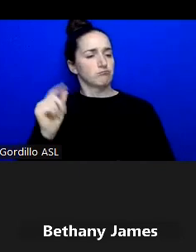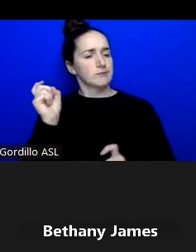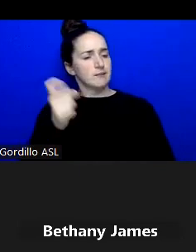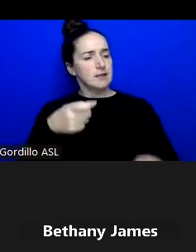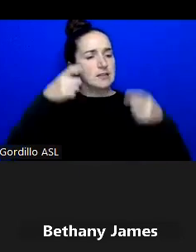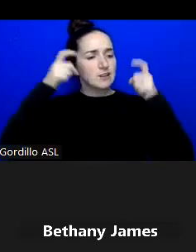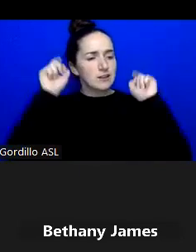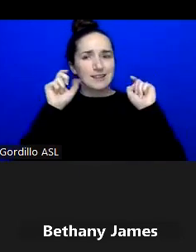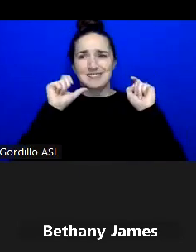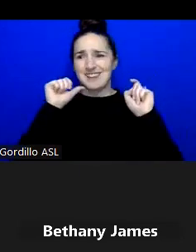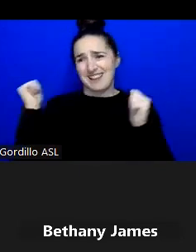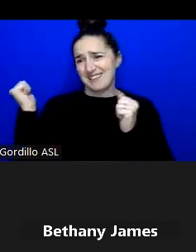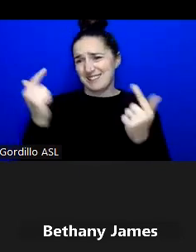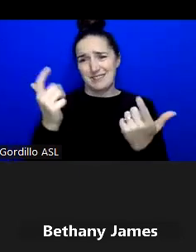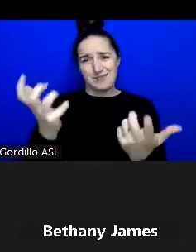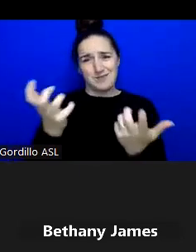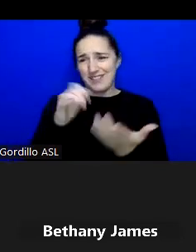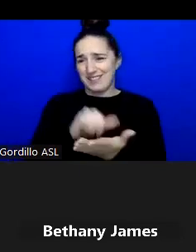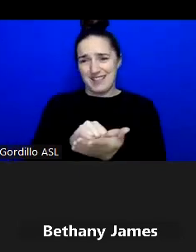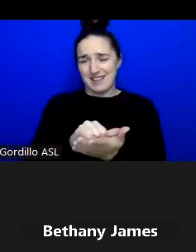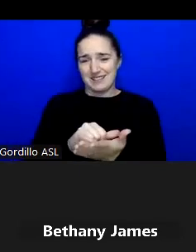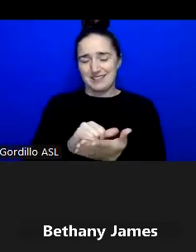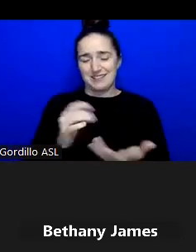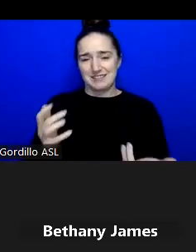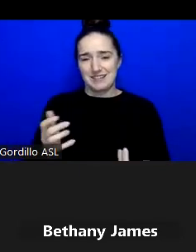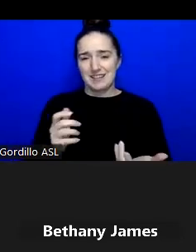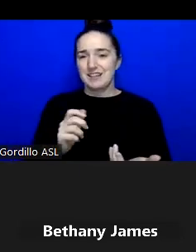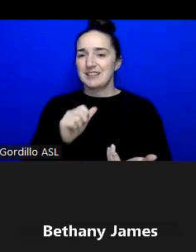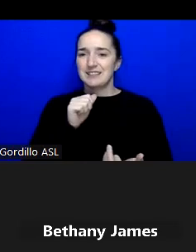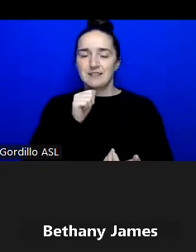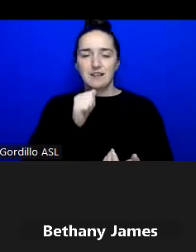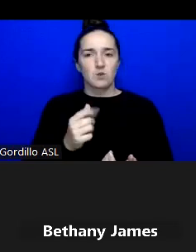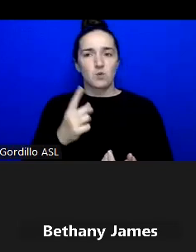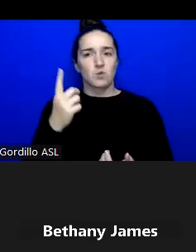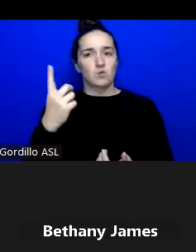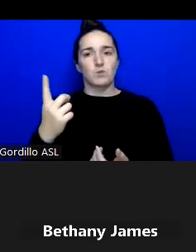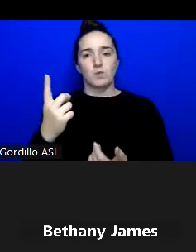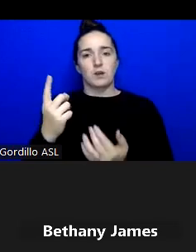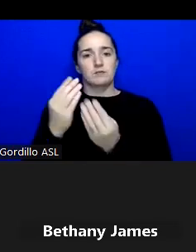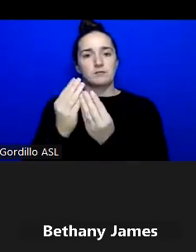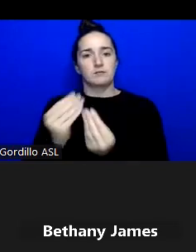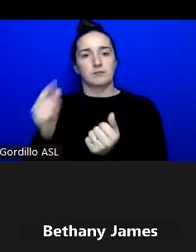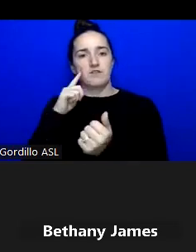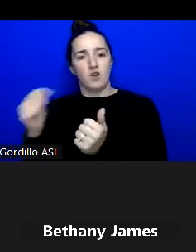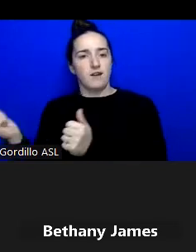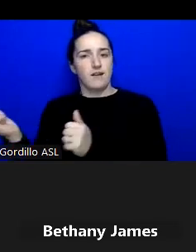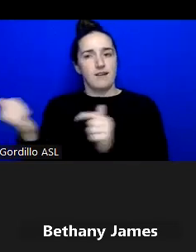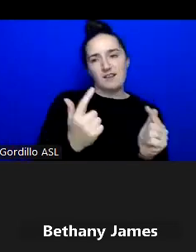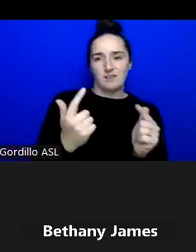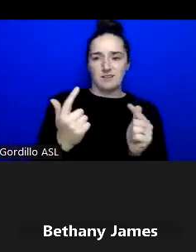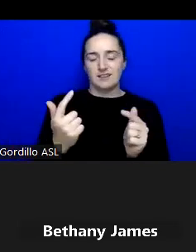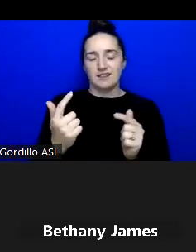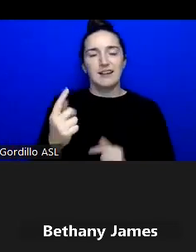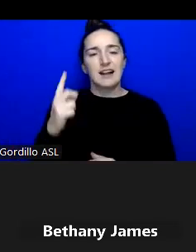not everybody's goal. This is not a one-size-fits-all kind of approach. I always liken audiology to being like a puzzle.